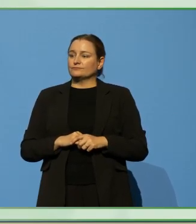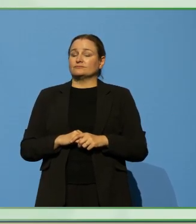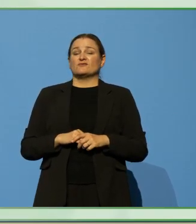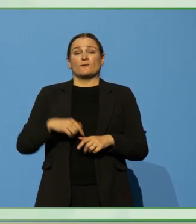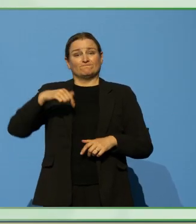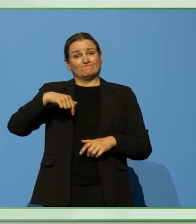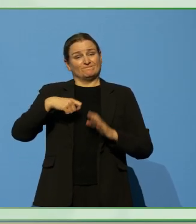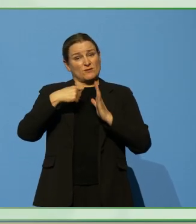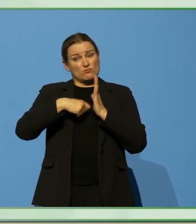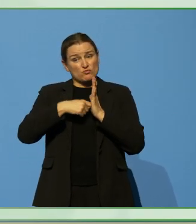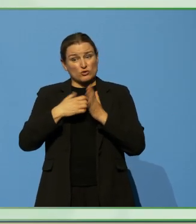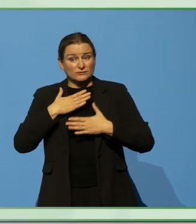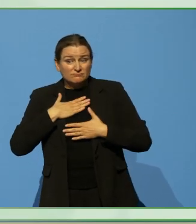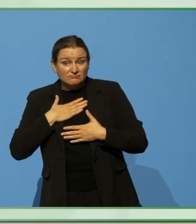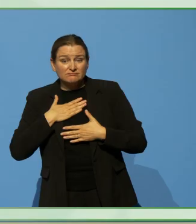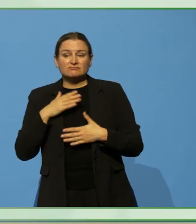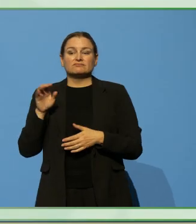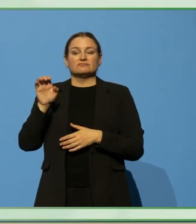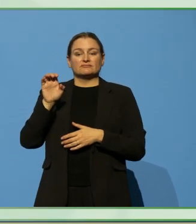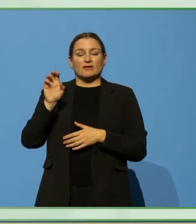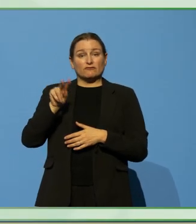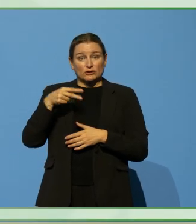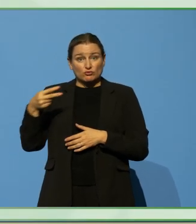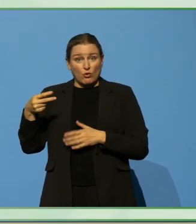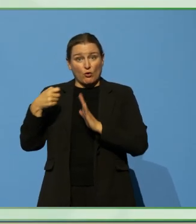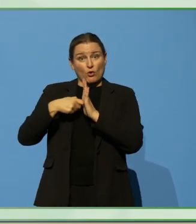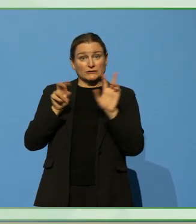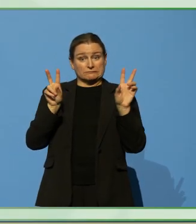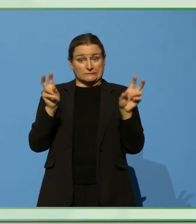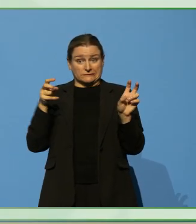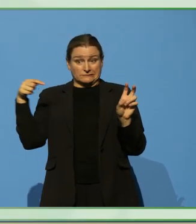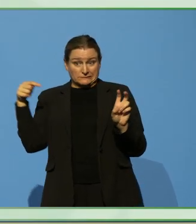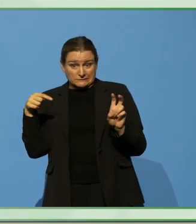project not of the European Central Bank.